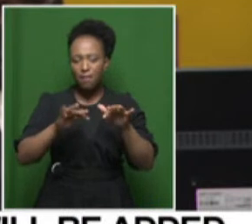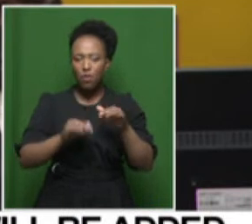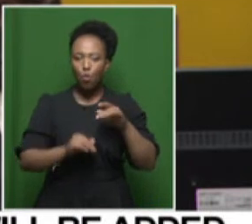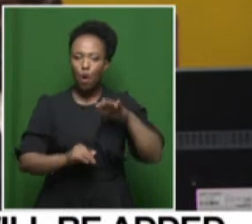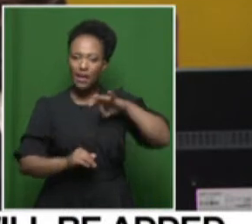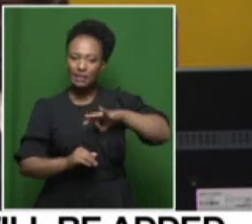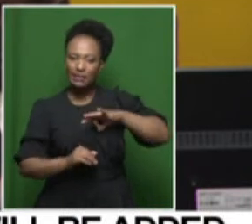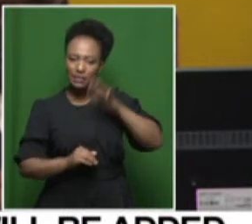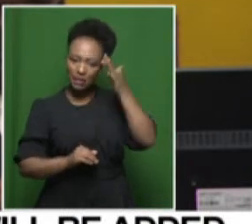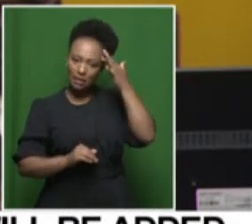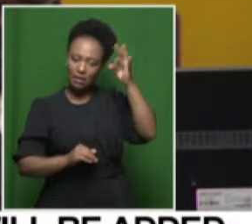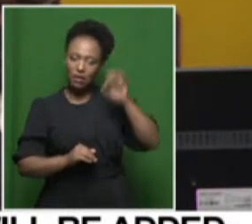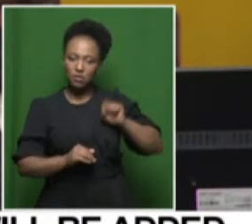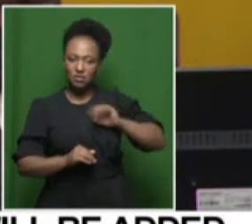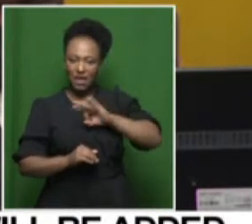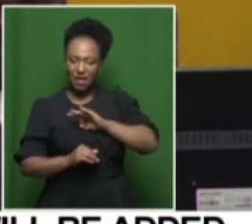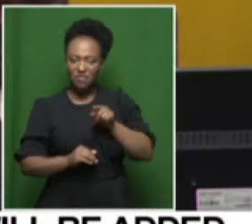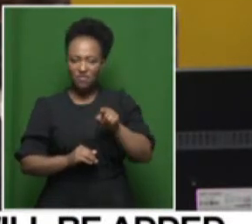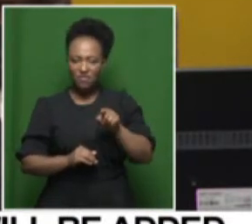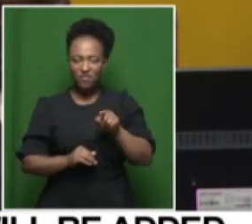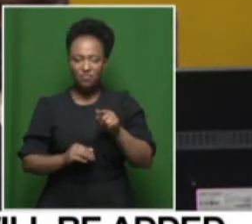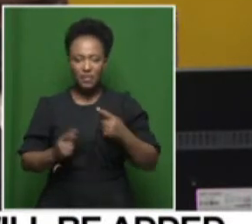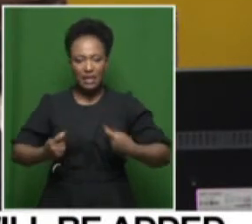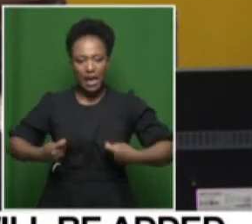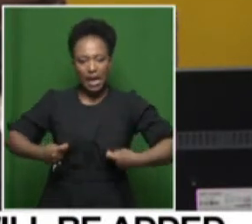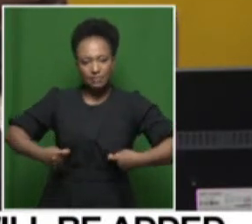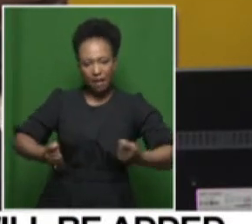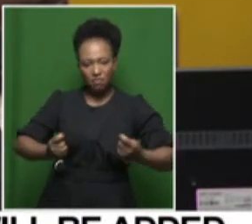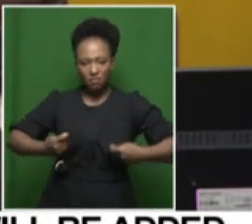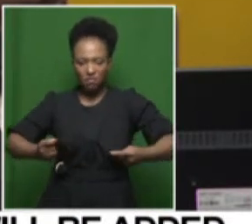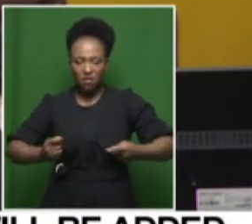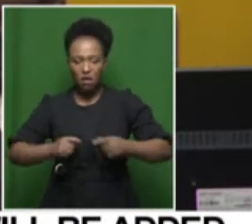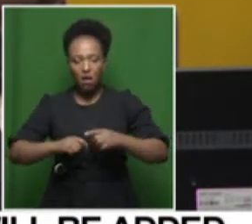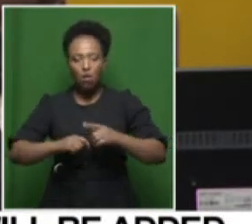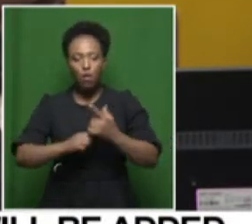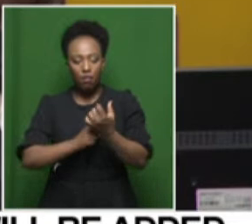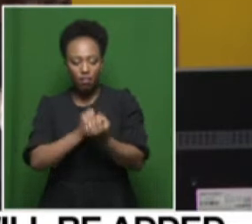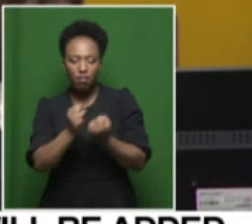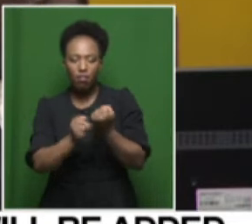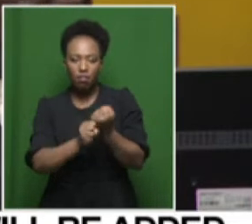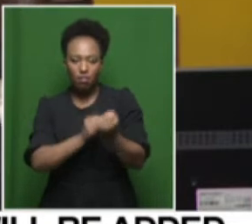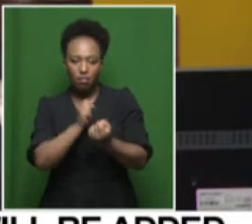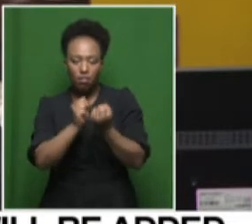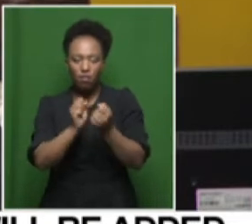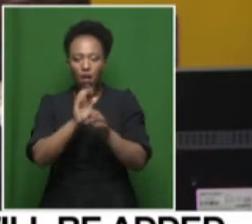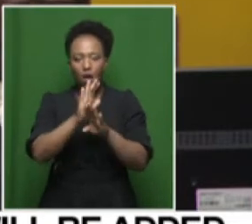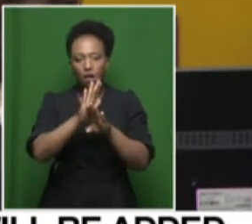bill. Compensation spending will increase marginally from